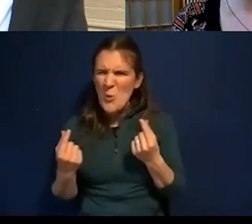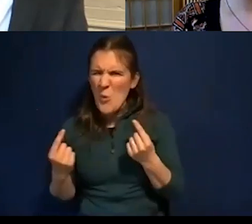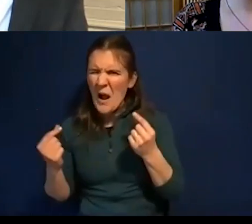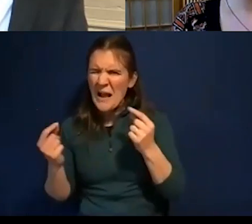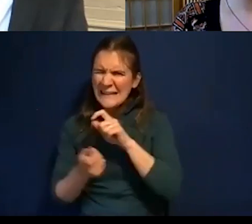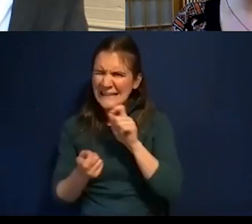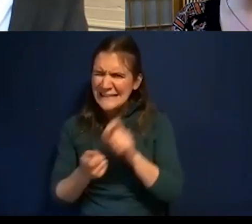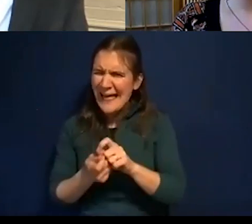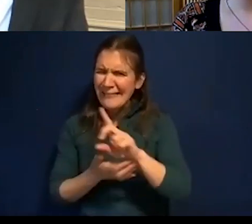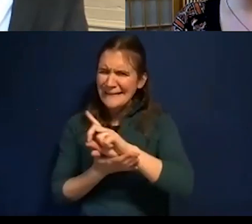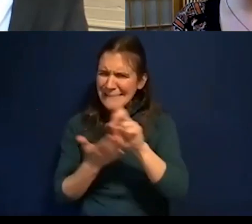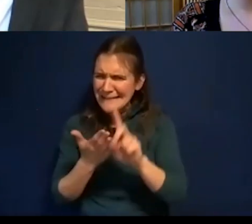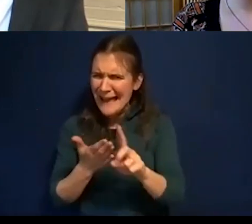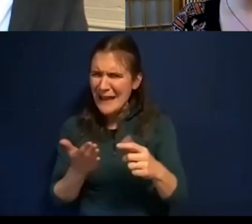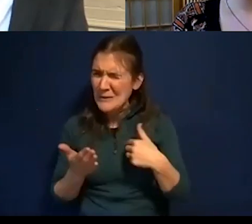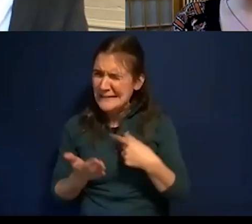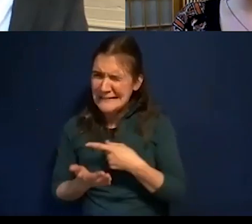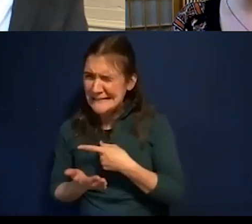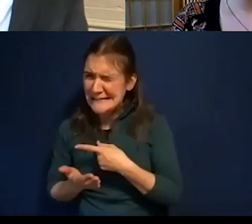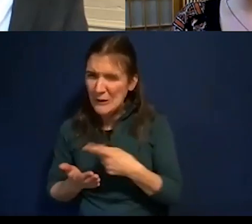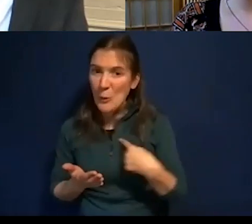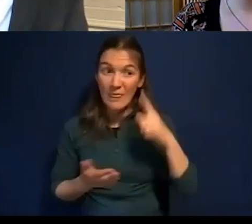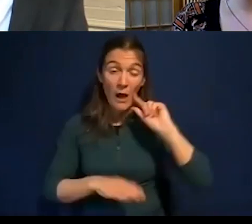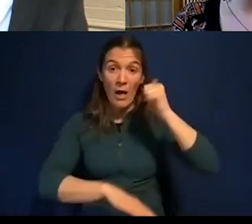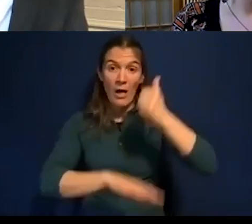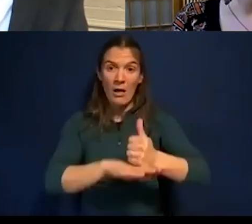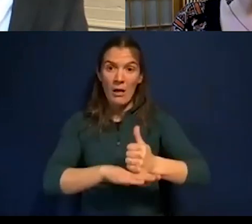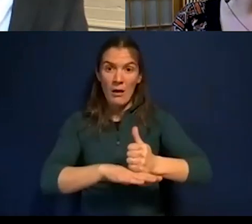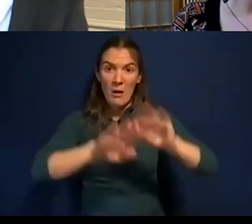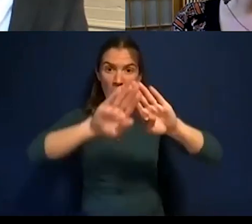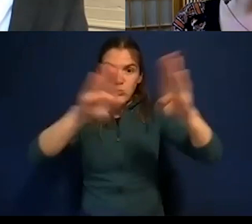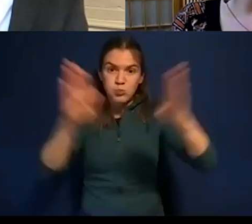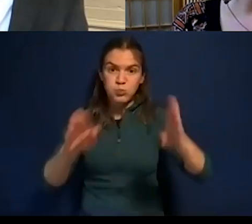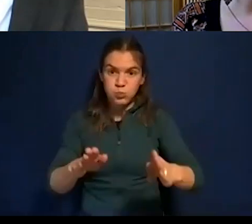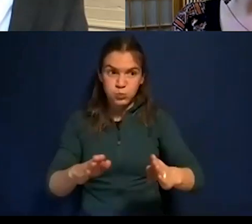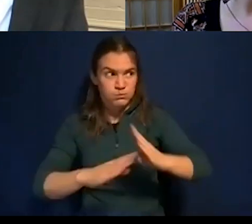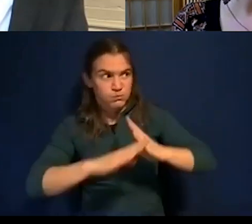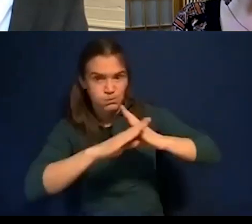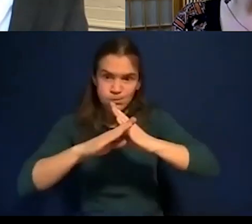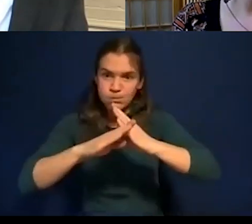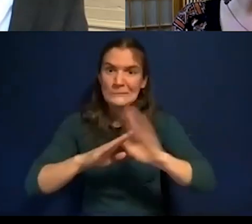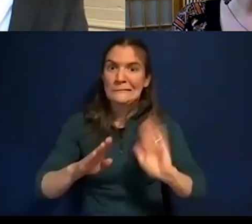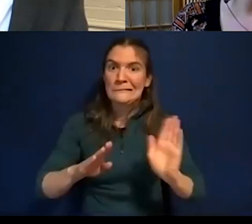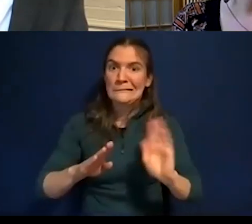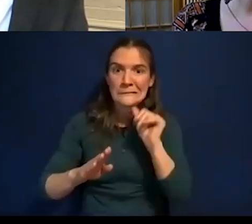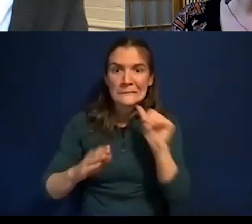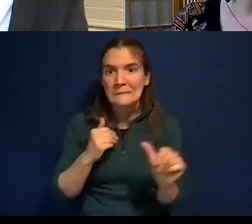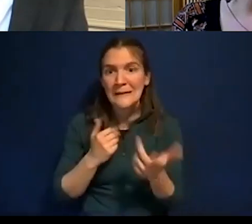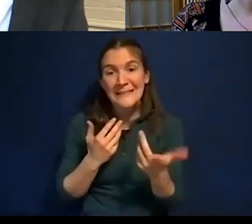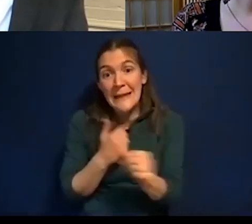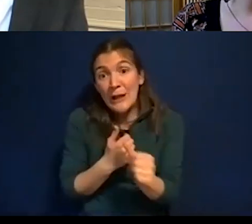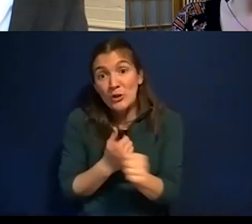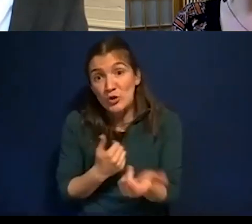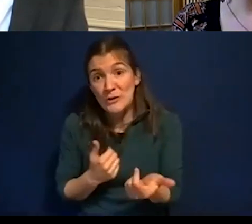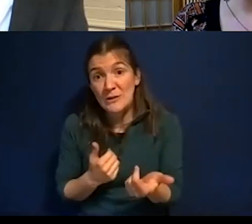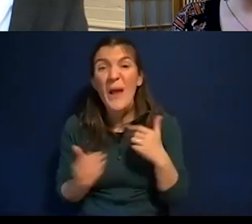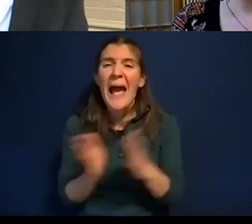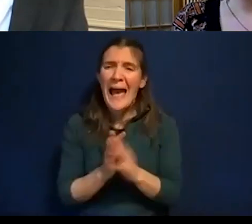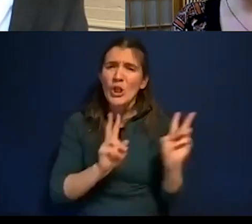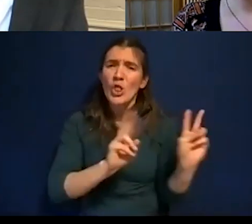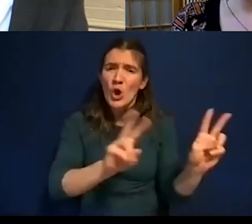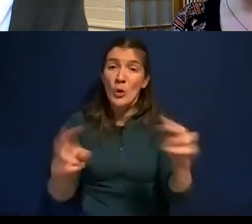proposed. We thought it would create a hazard that was unacceptable. And we asked them to look at other sites, and we did